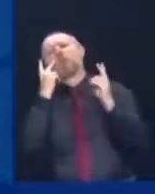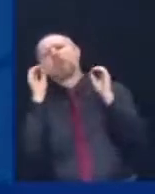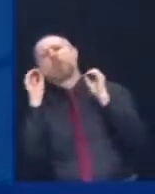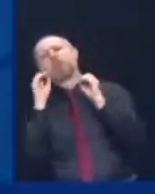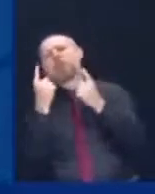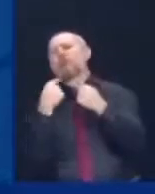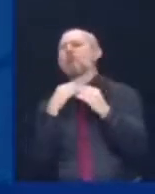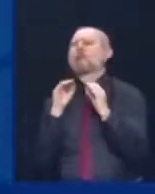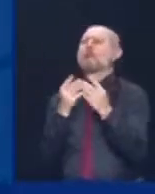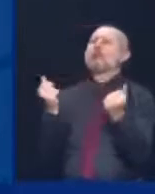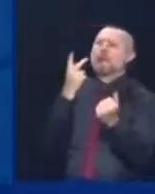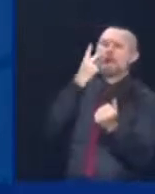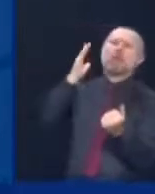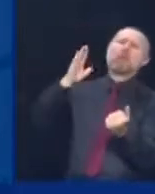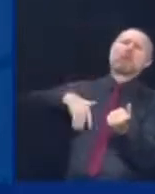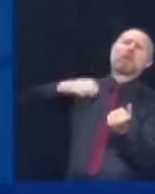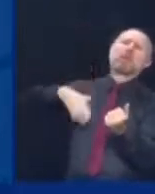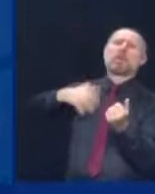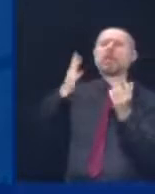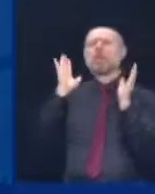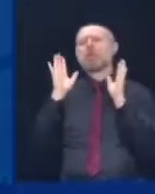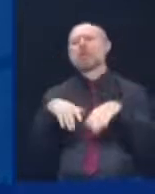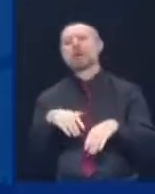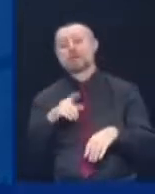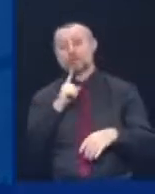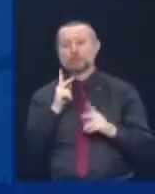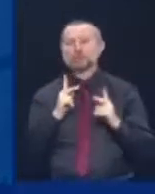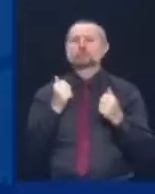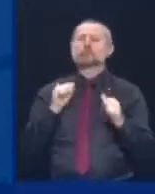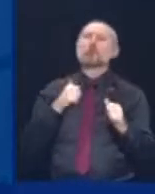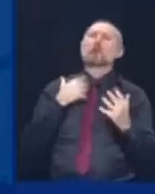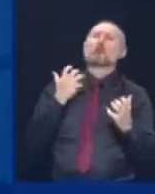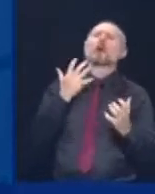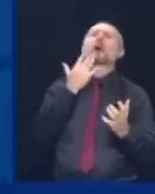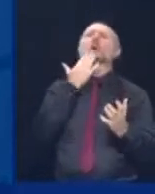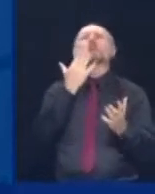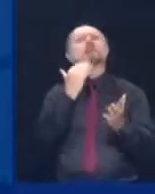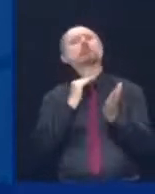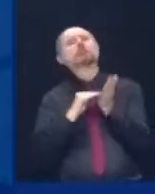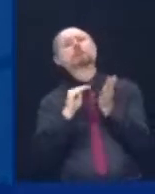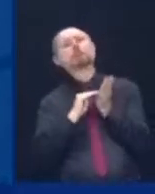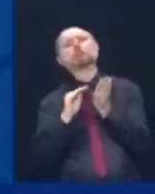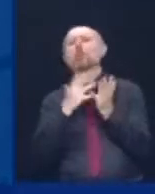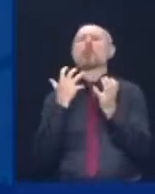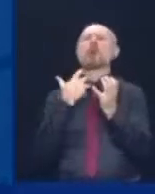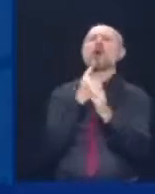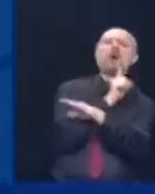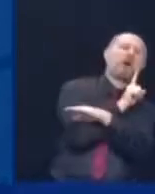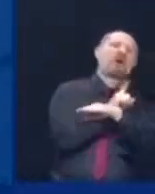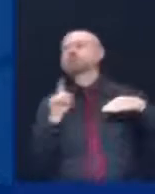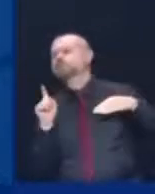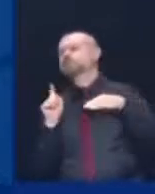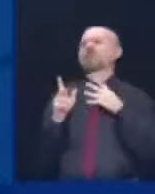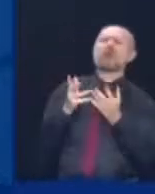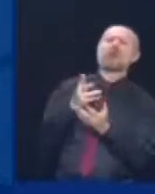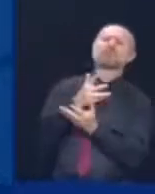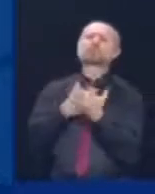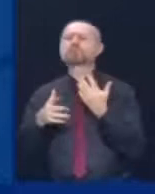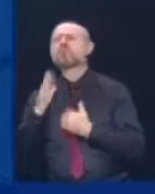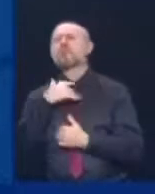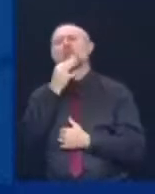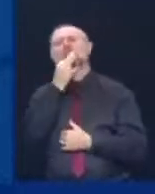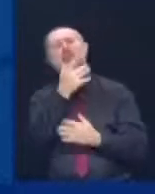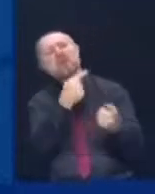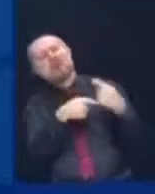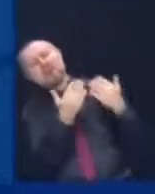Seize anything you can as a rationalization. There's a vaccine, we're going to get it in a few weeks, I don't have to worry about